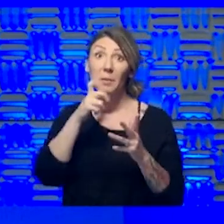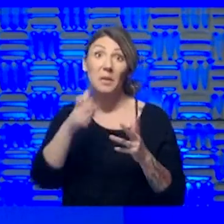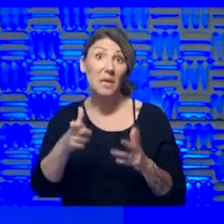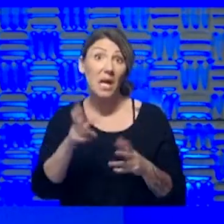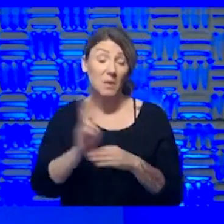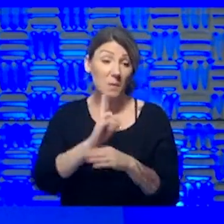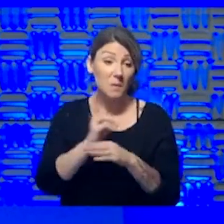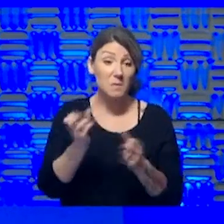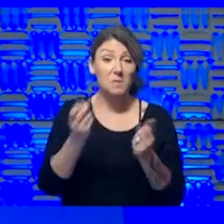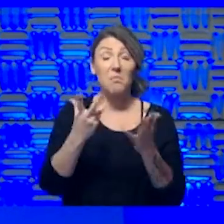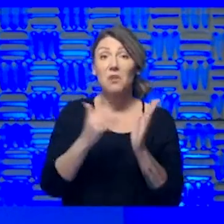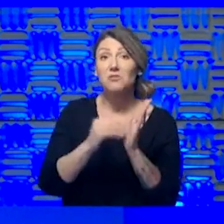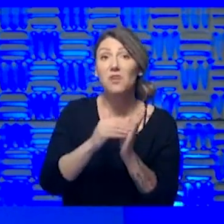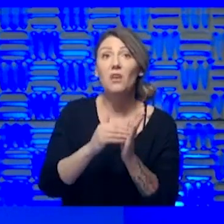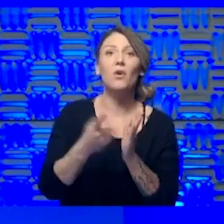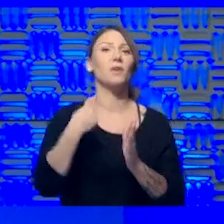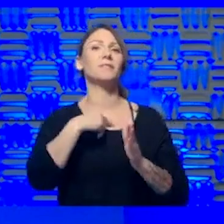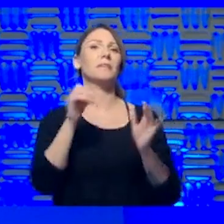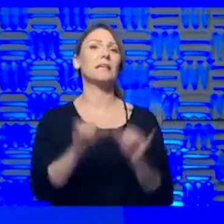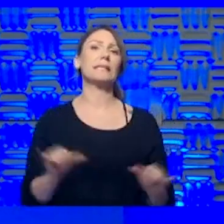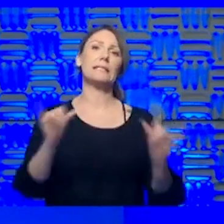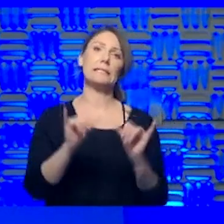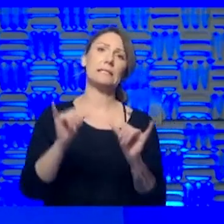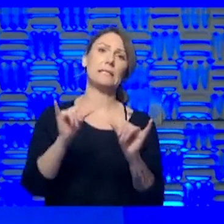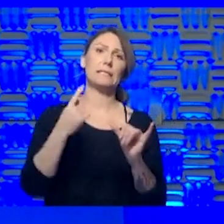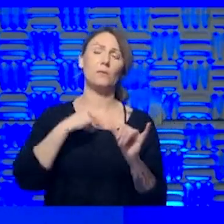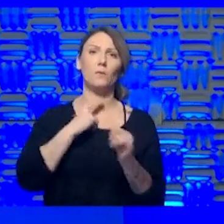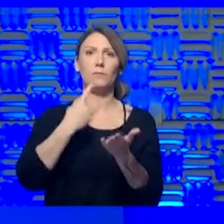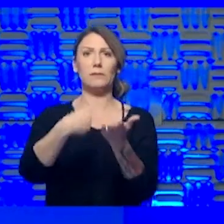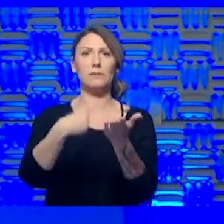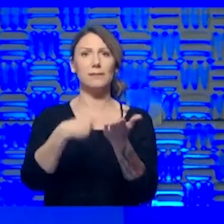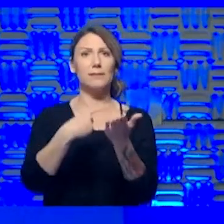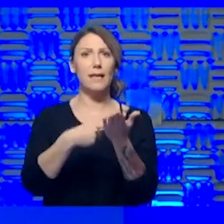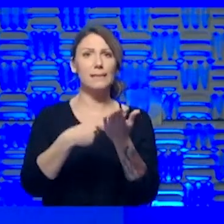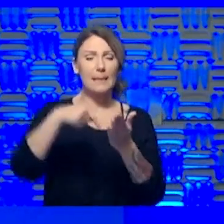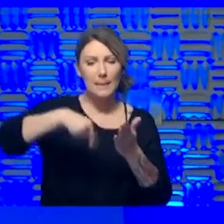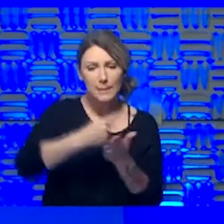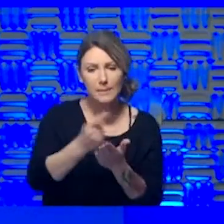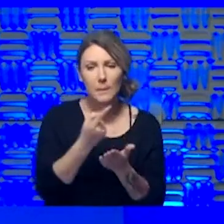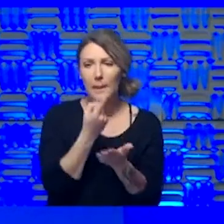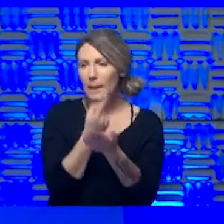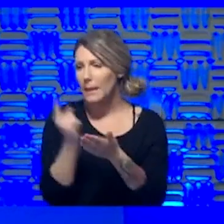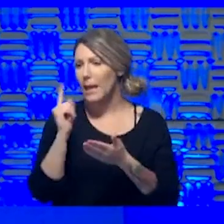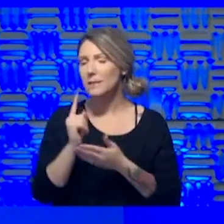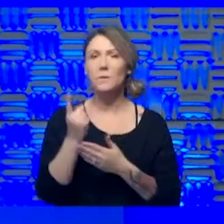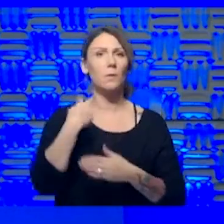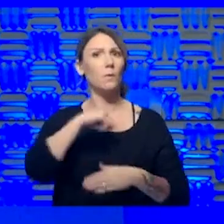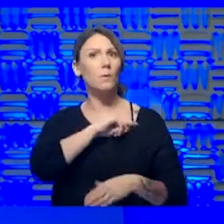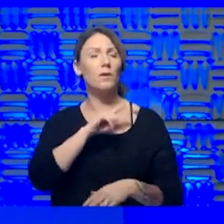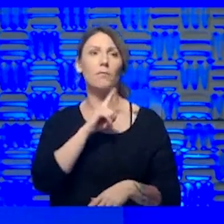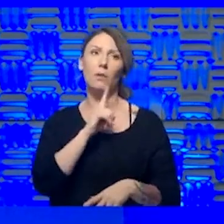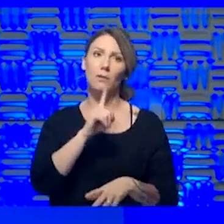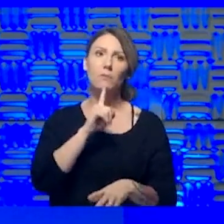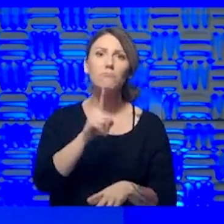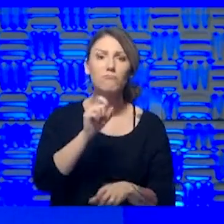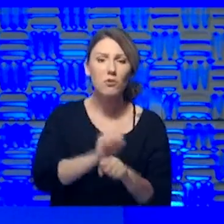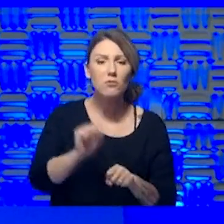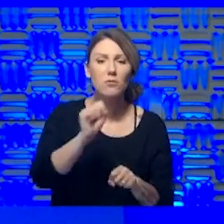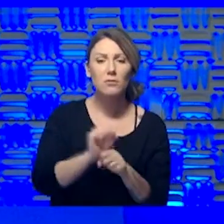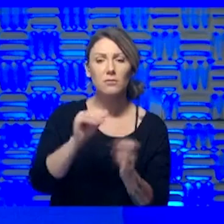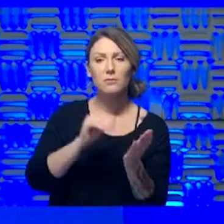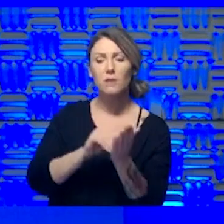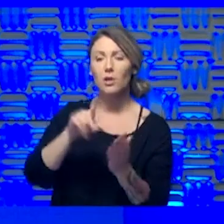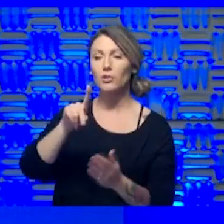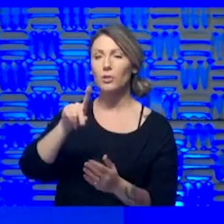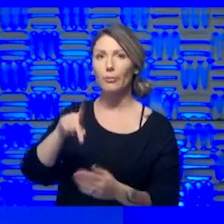kind of consistent with what we've been talking about for the last week or 2 weeks. We've had diligent work by Dr. Plapp and Dr.